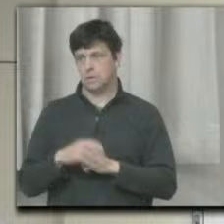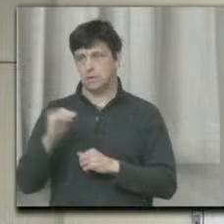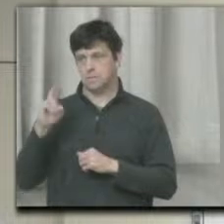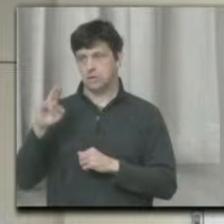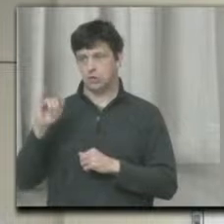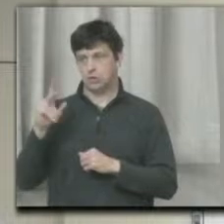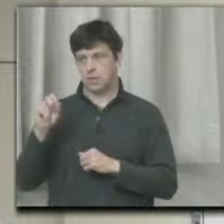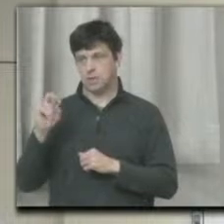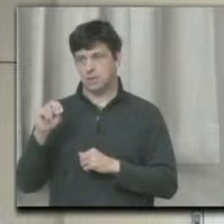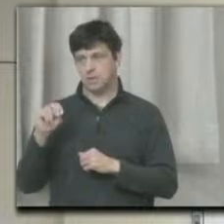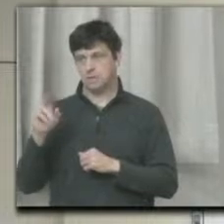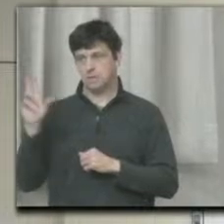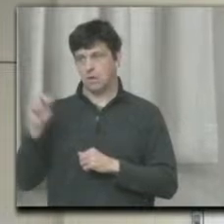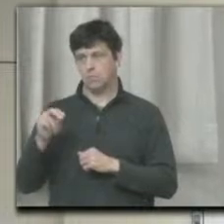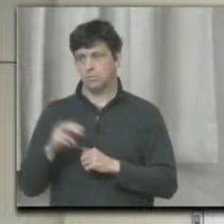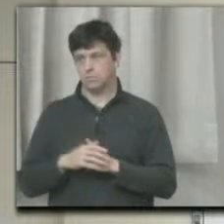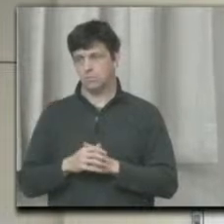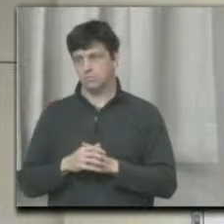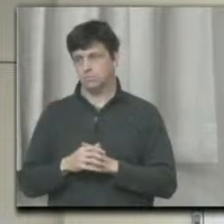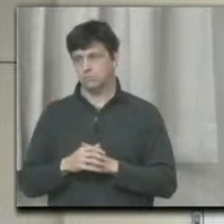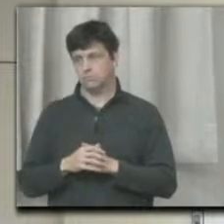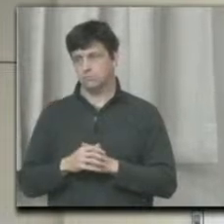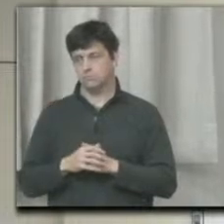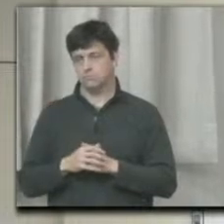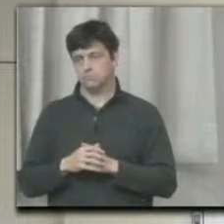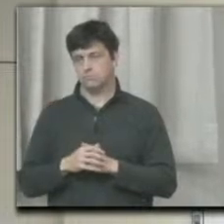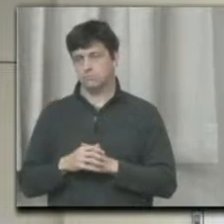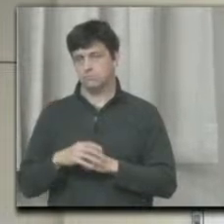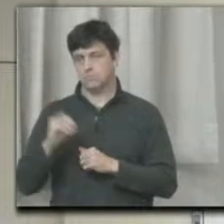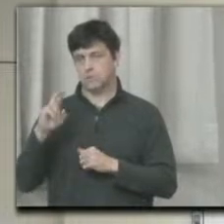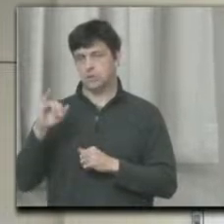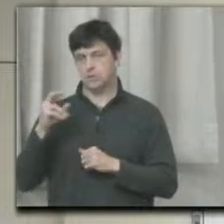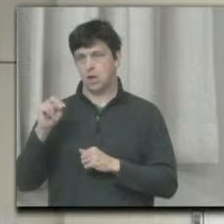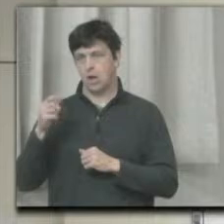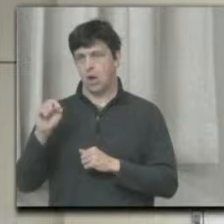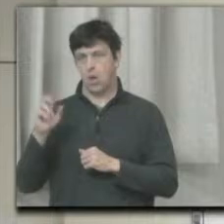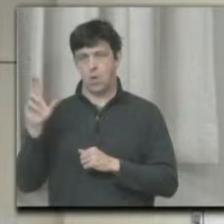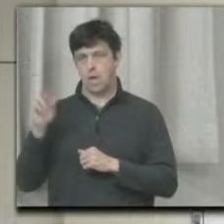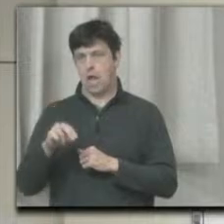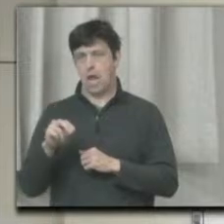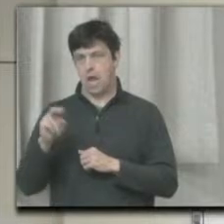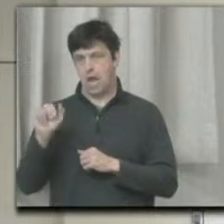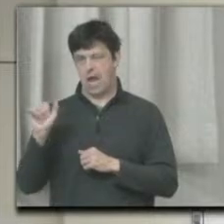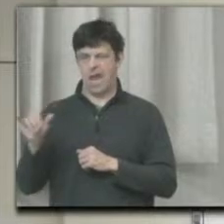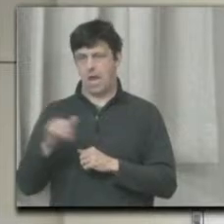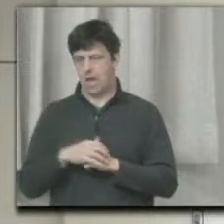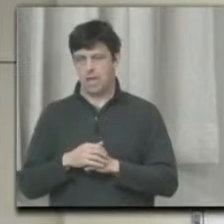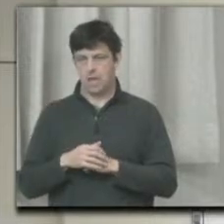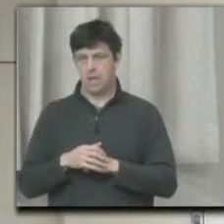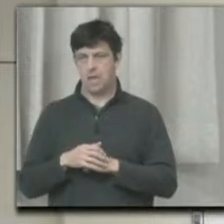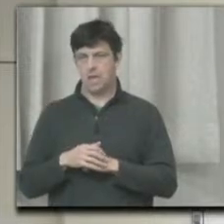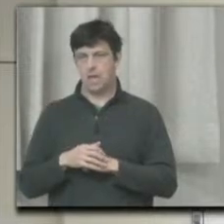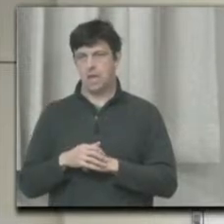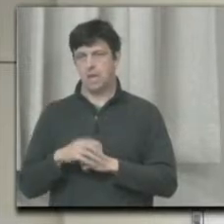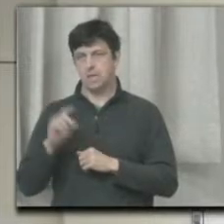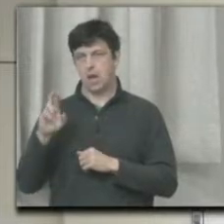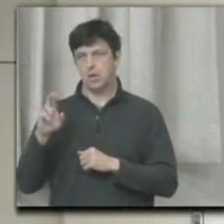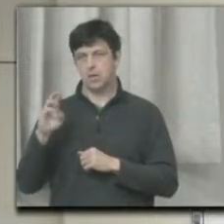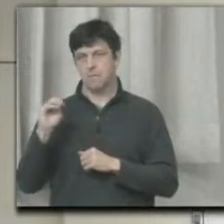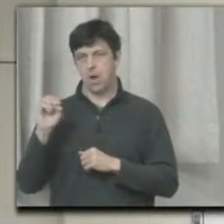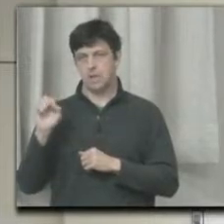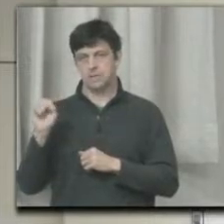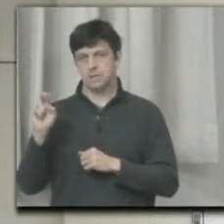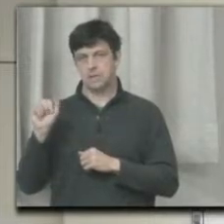Mr. Jackson. No. Mr. Jongo. Nay. Dr. Moss.